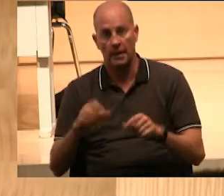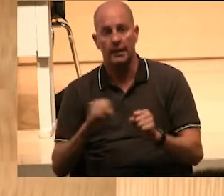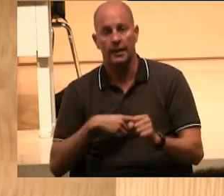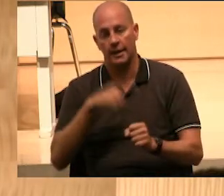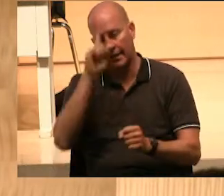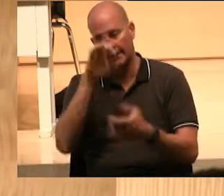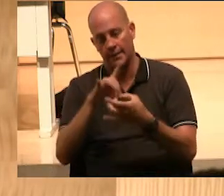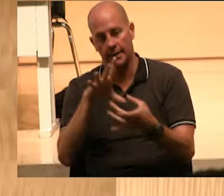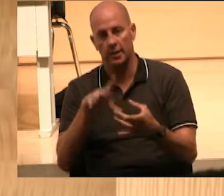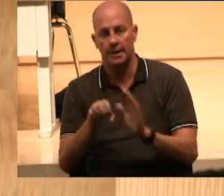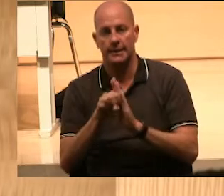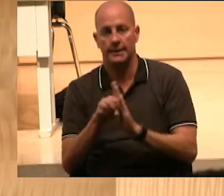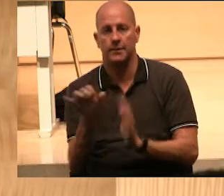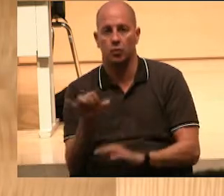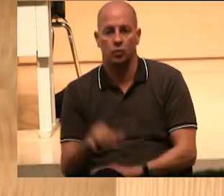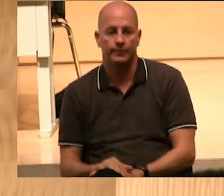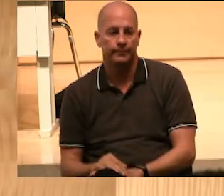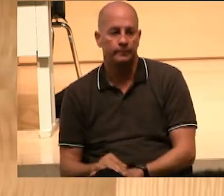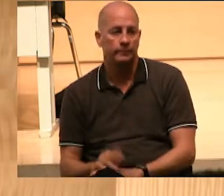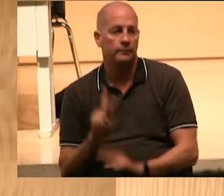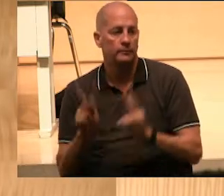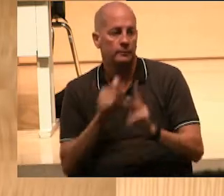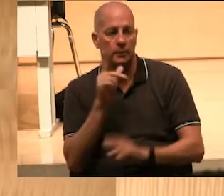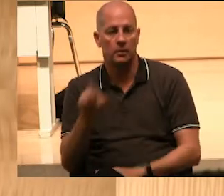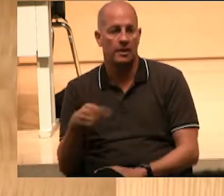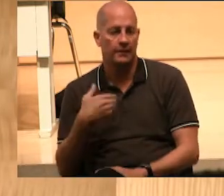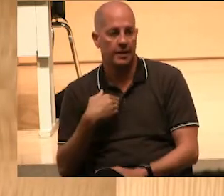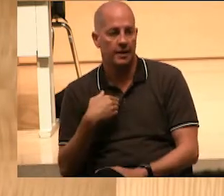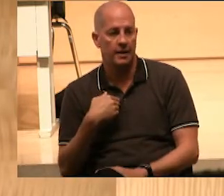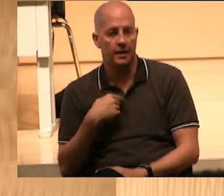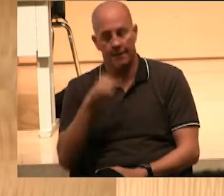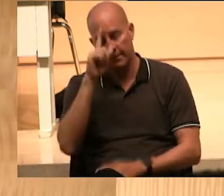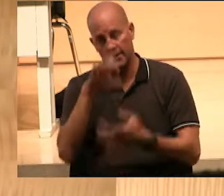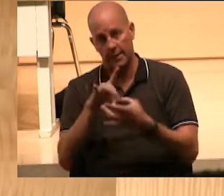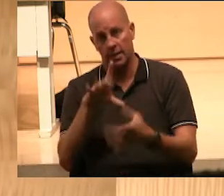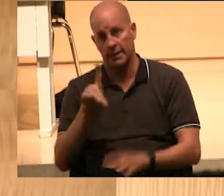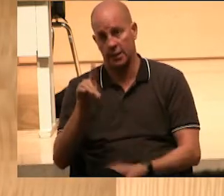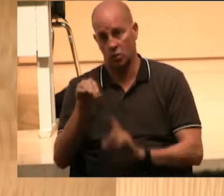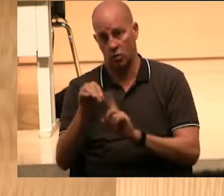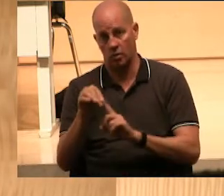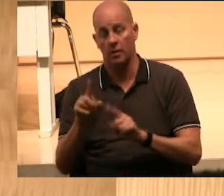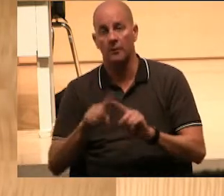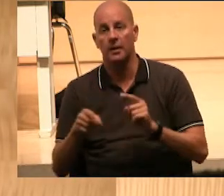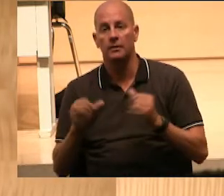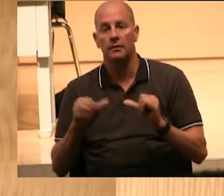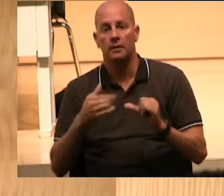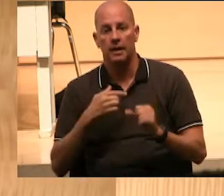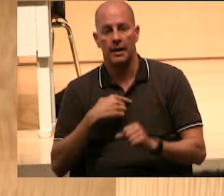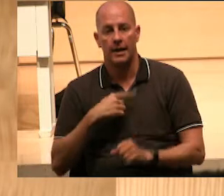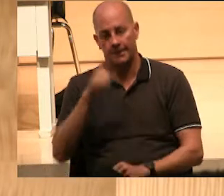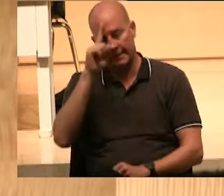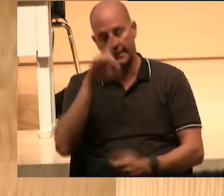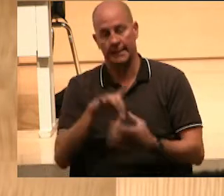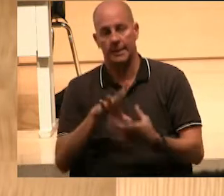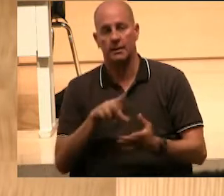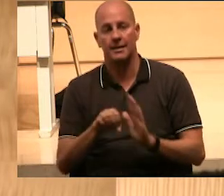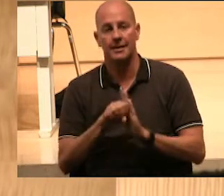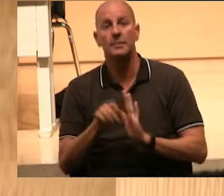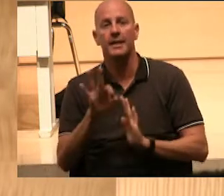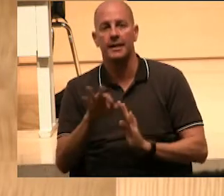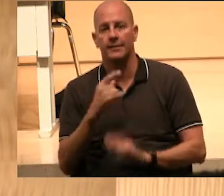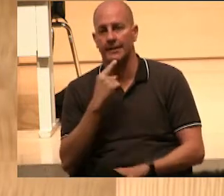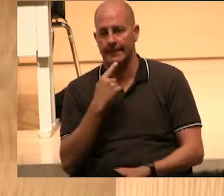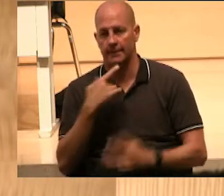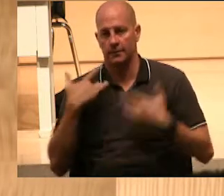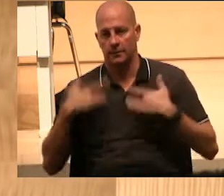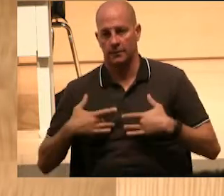psychotic symptoms. So people don't have to have a psychotic disorder, but can still have psychotic symptoms if the depression is severe,